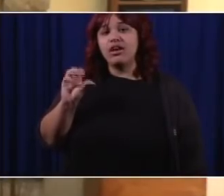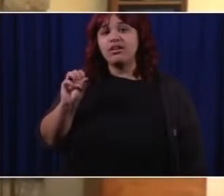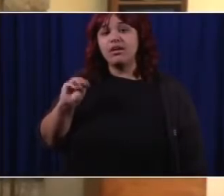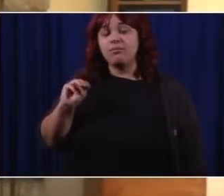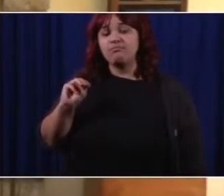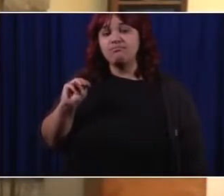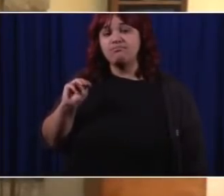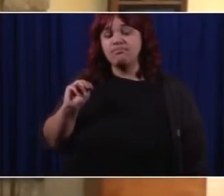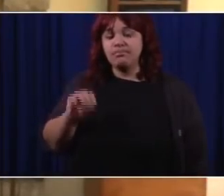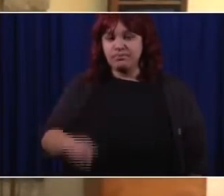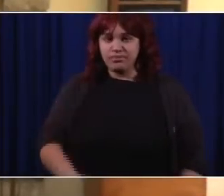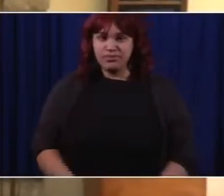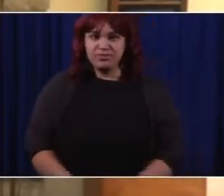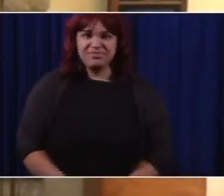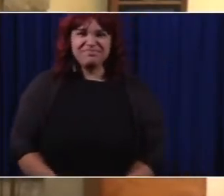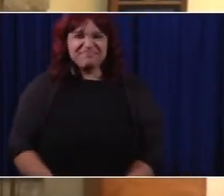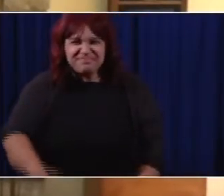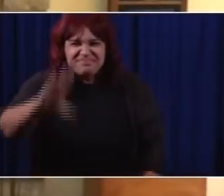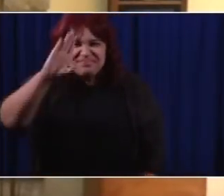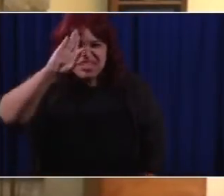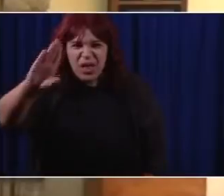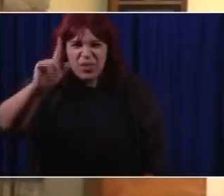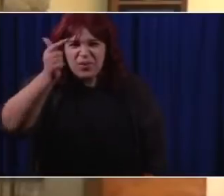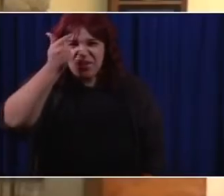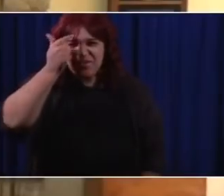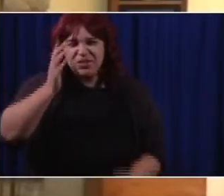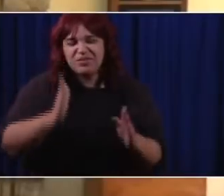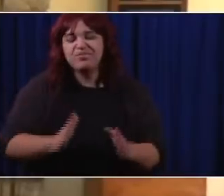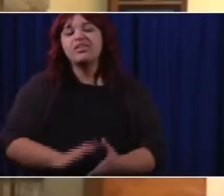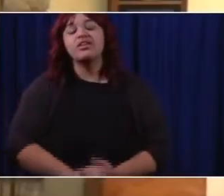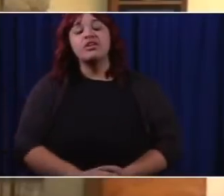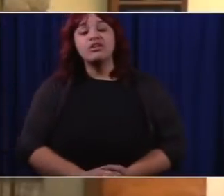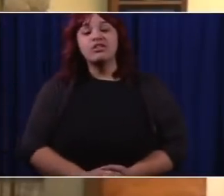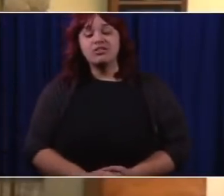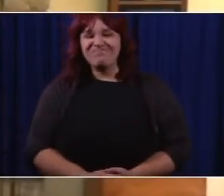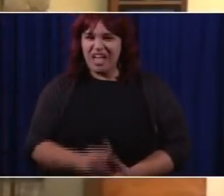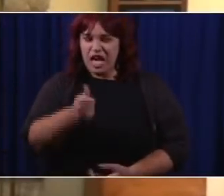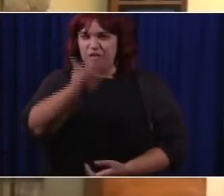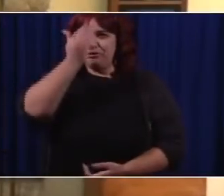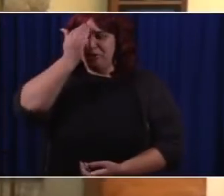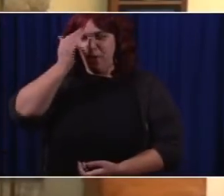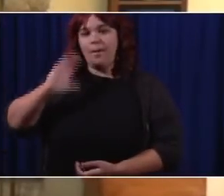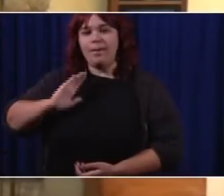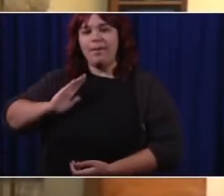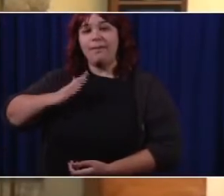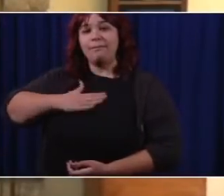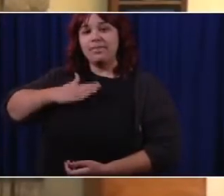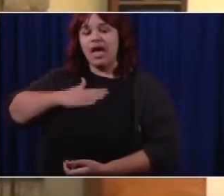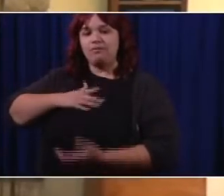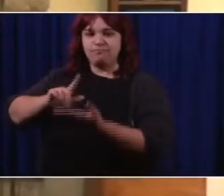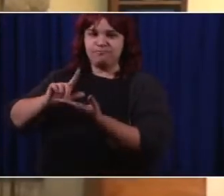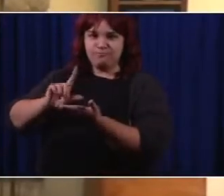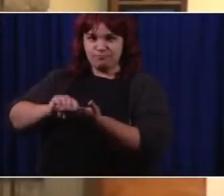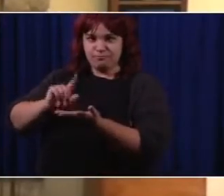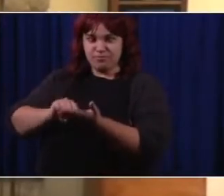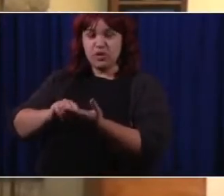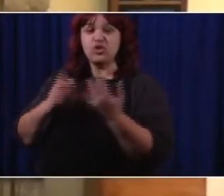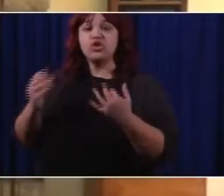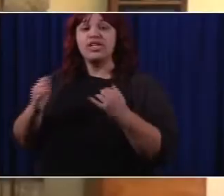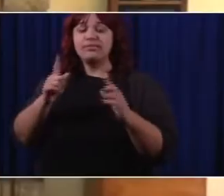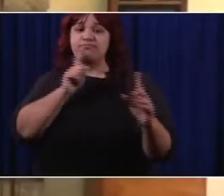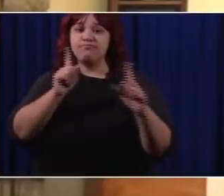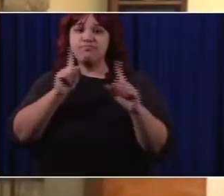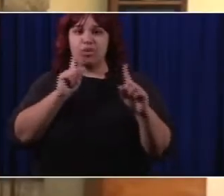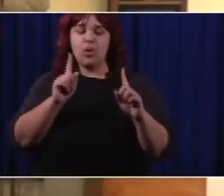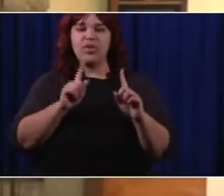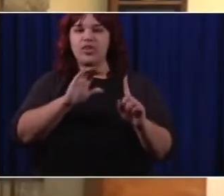Yes. Hello. Hi, Governor. As you're aware, Mahoning Matters is currently in mediation with ODH over zip